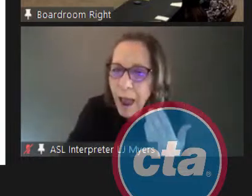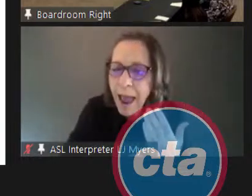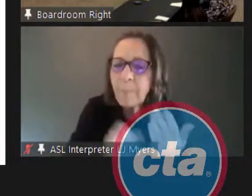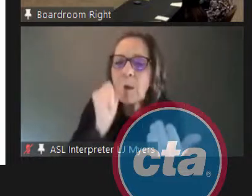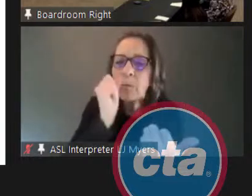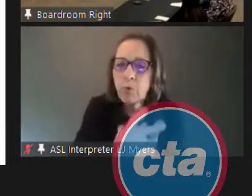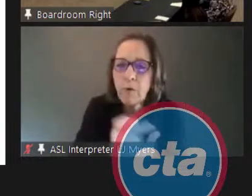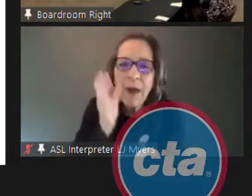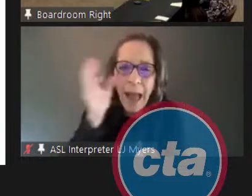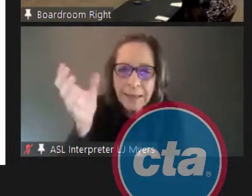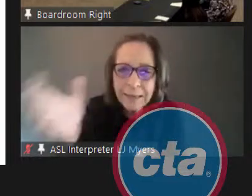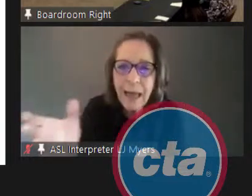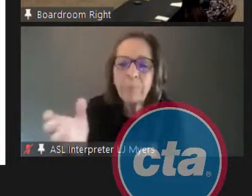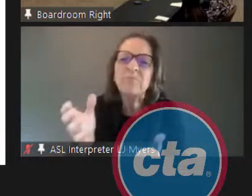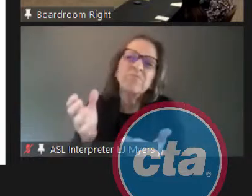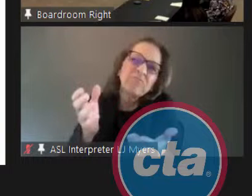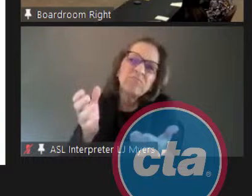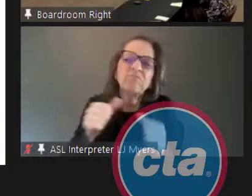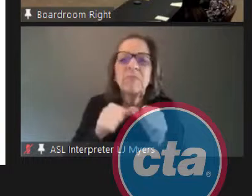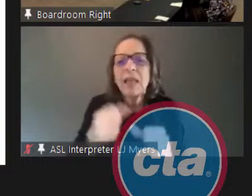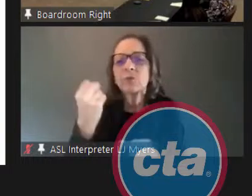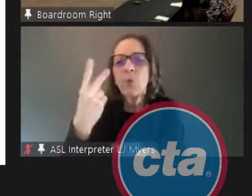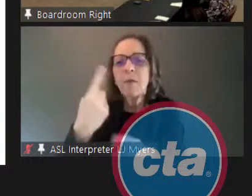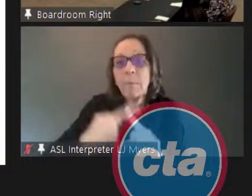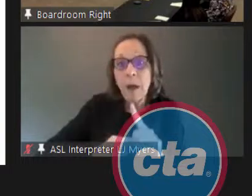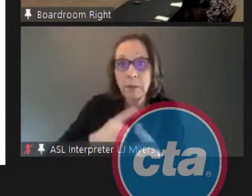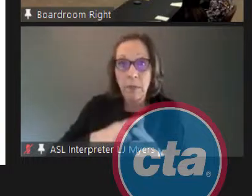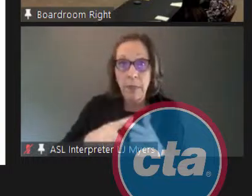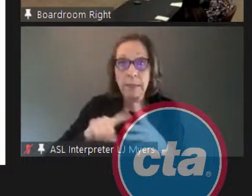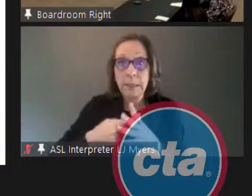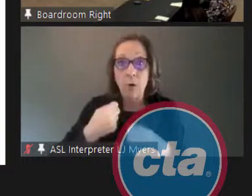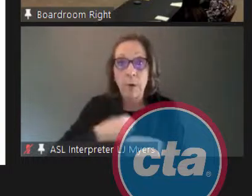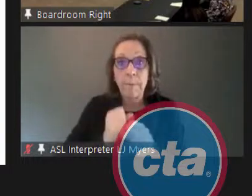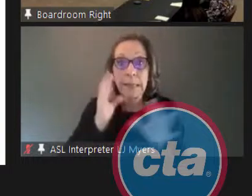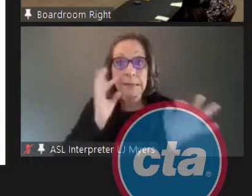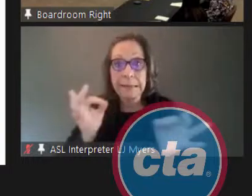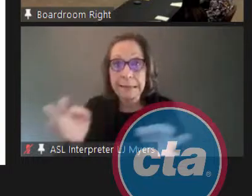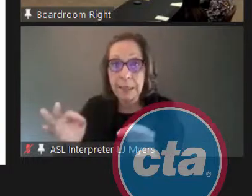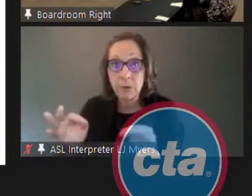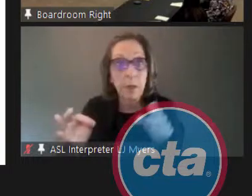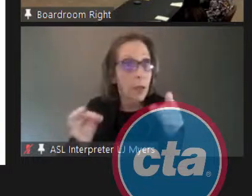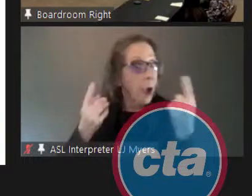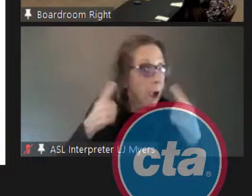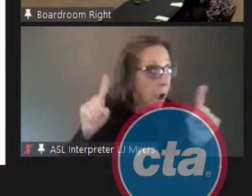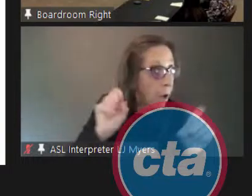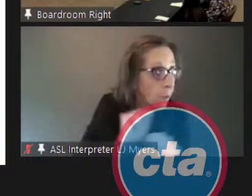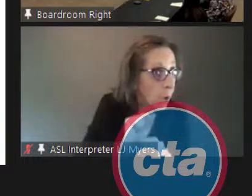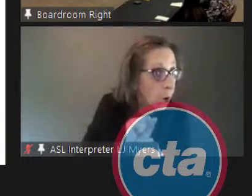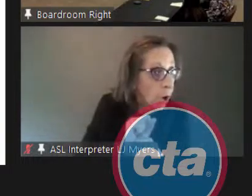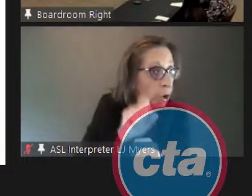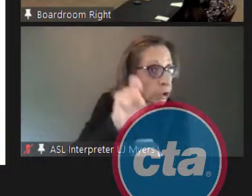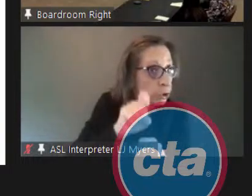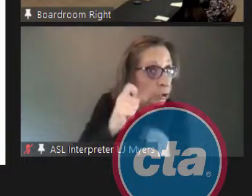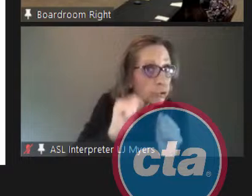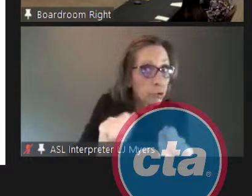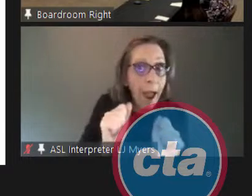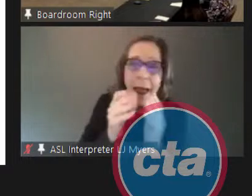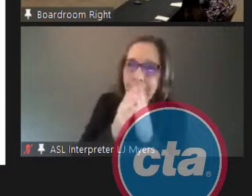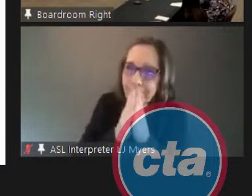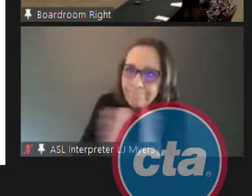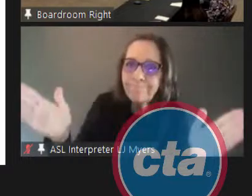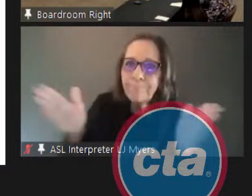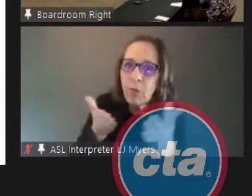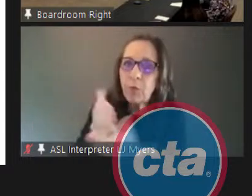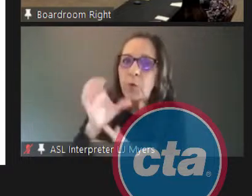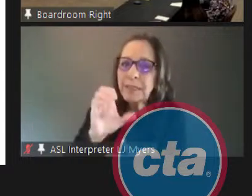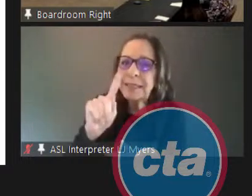will last for about 12 months. And then from there, we'll start to make the decision. Did this work? Should we try to do this at scale at CTA? Or